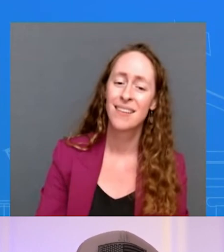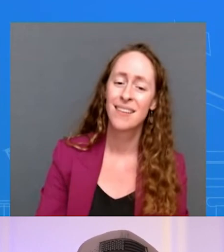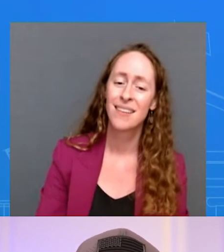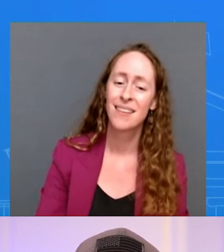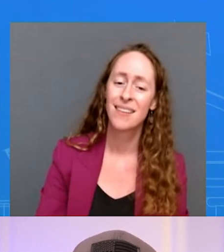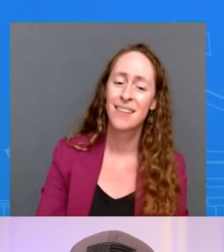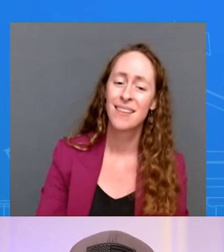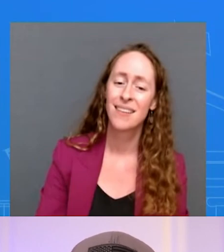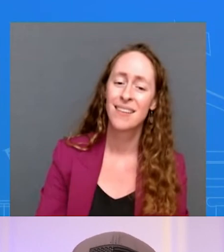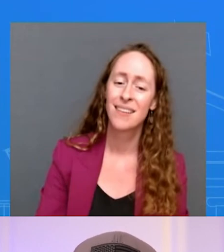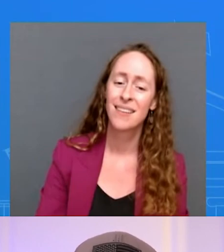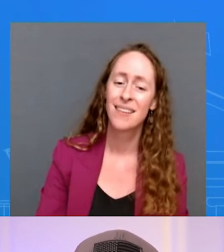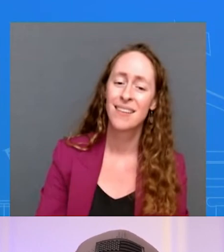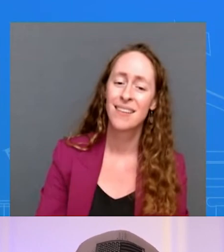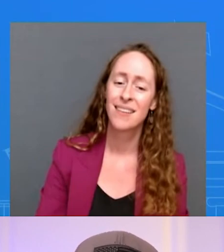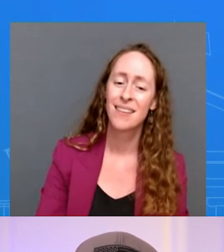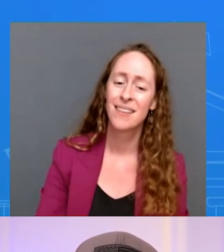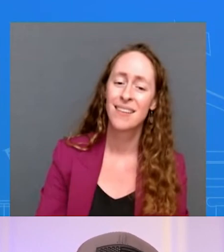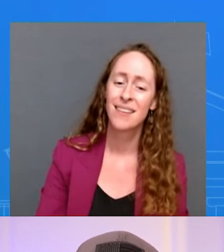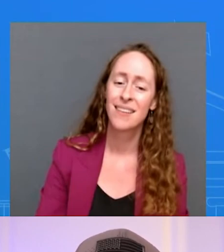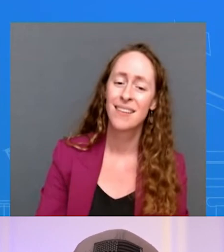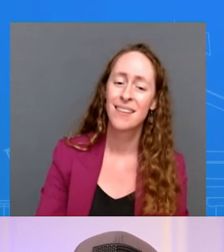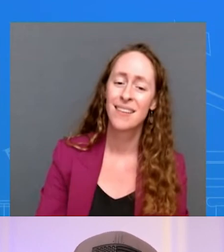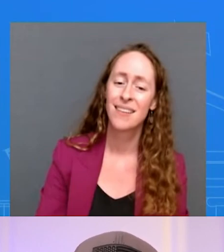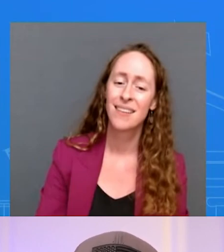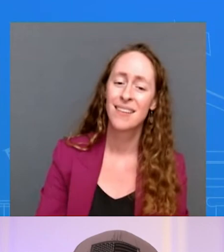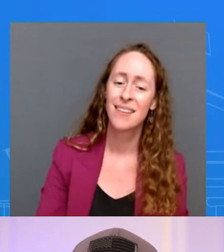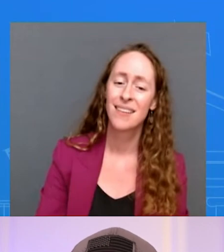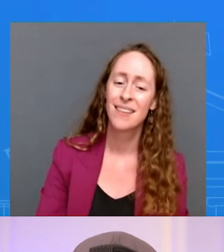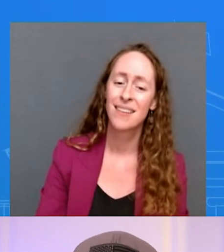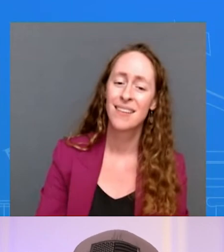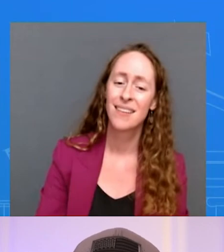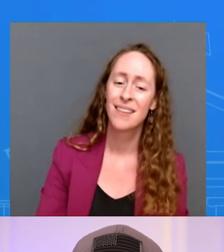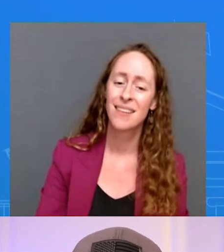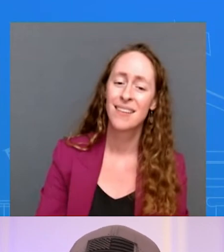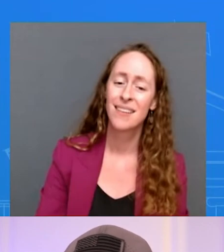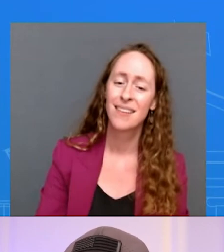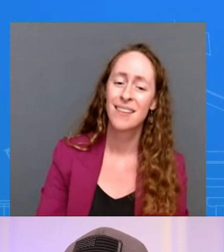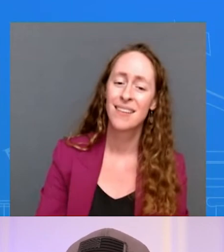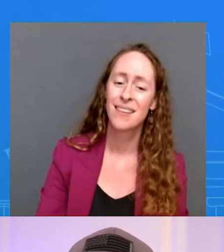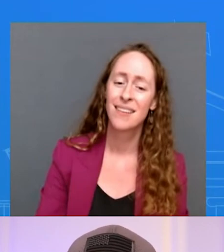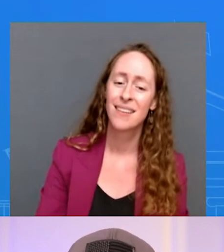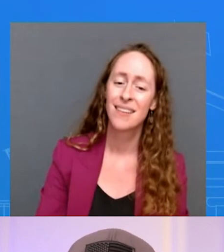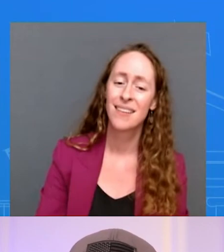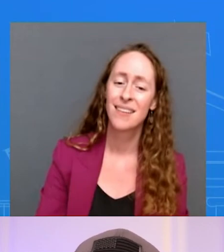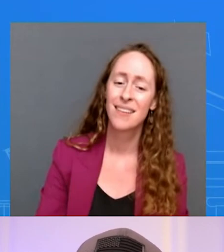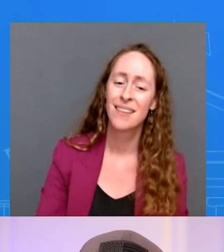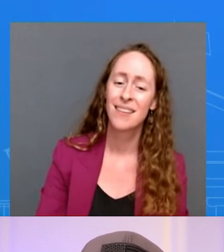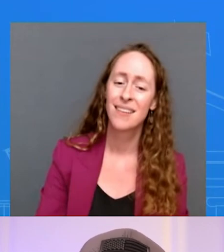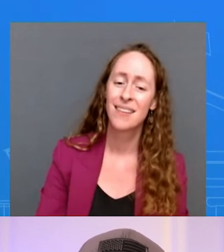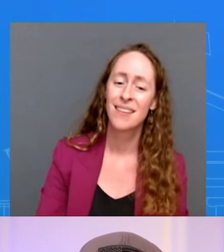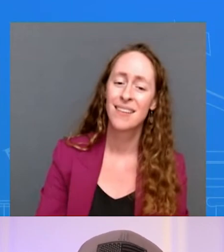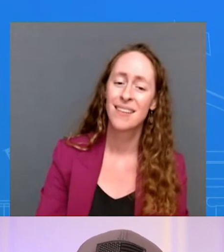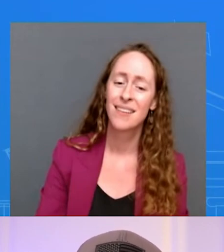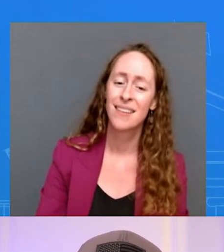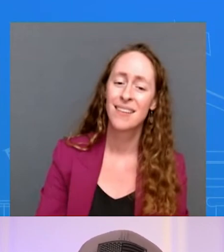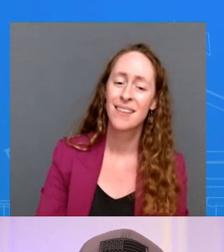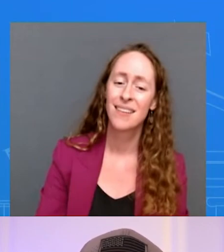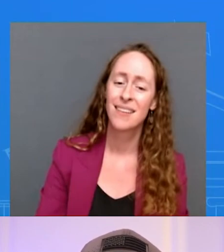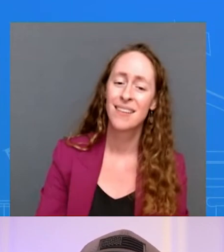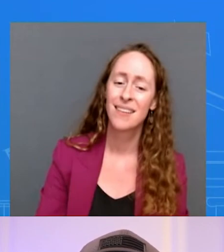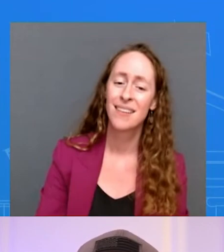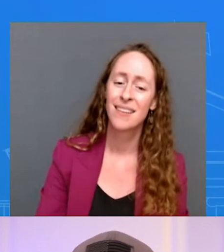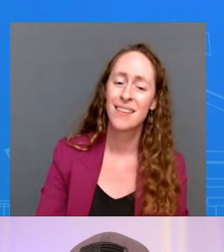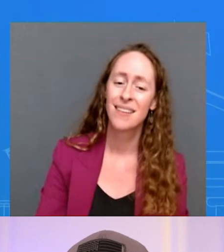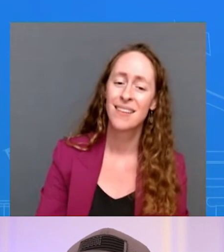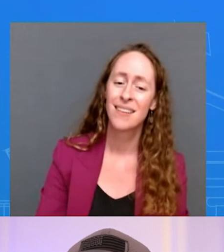out and say, oh, he's doing everything he possibly can to solve the gas crisis, the oil crisis. Yeah. Okay. So that's going great. Sure, it's gone down a little bit, but